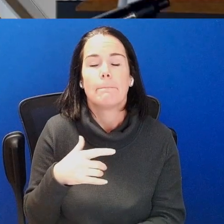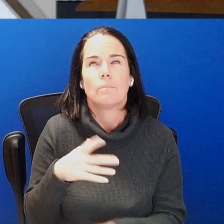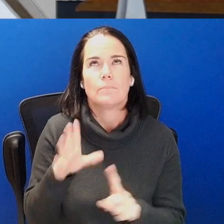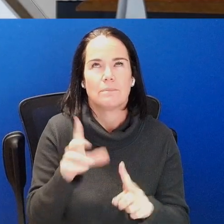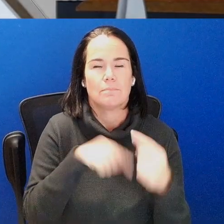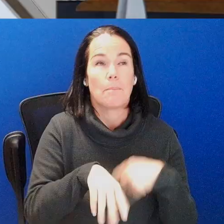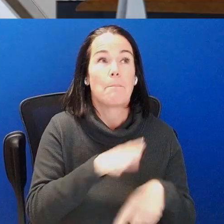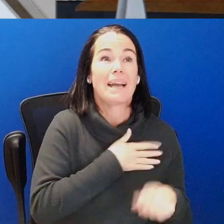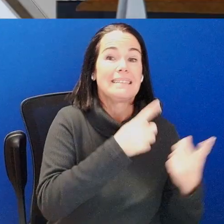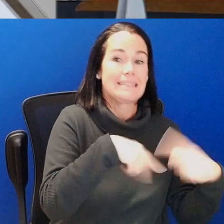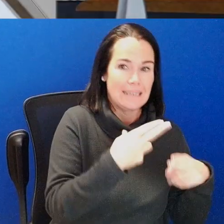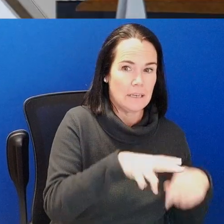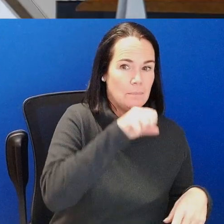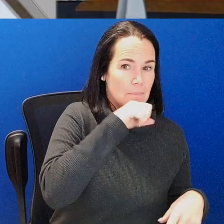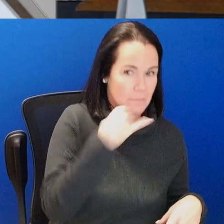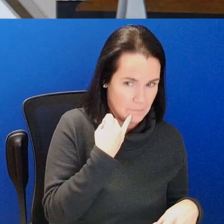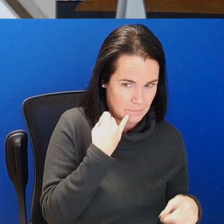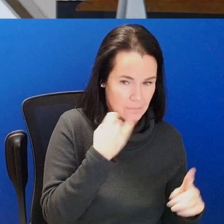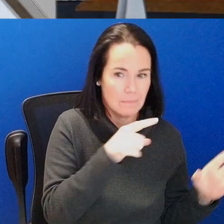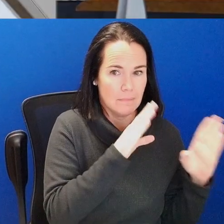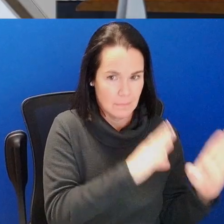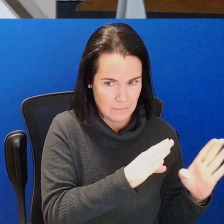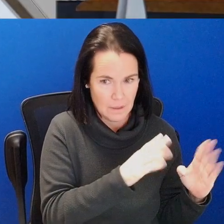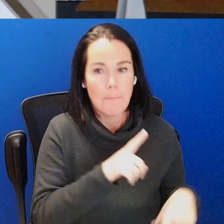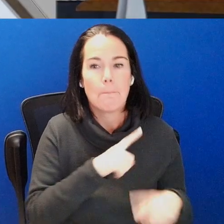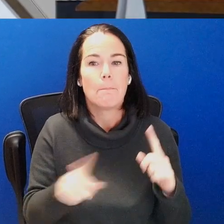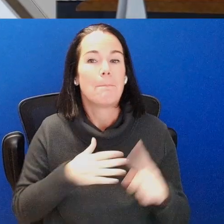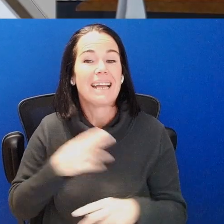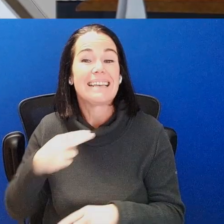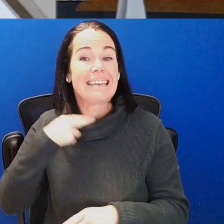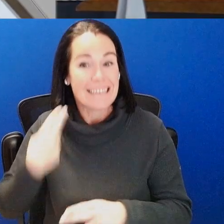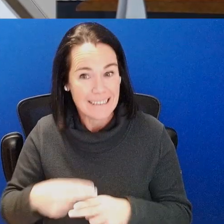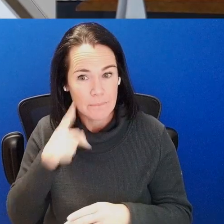my nickname has become SJ.